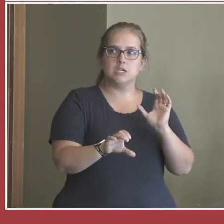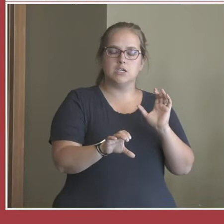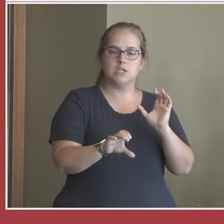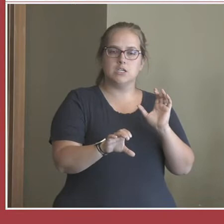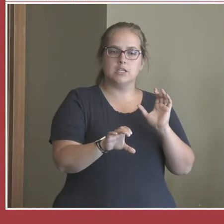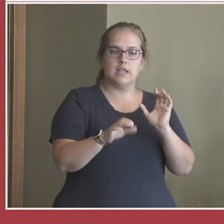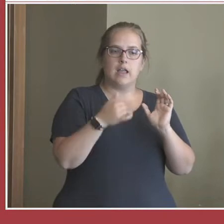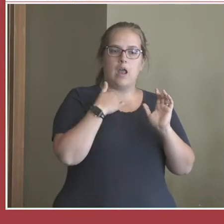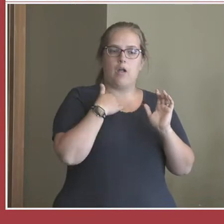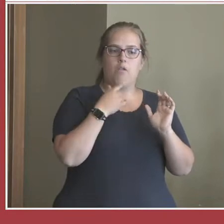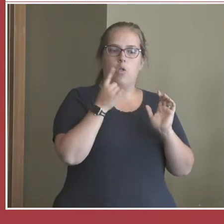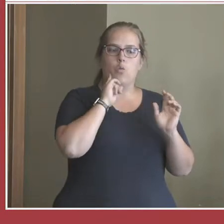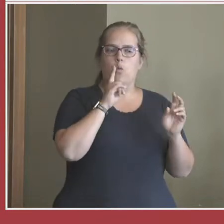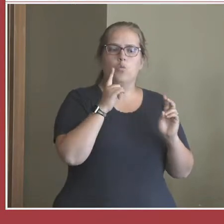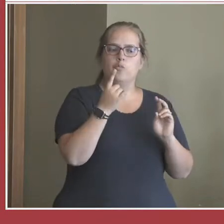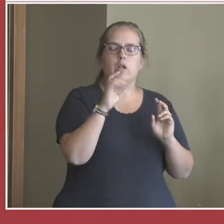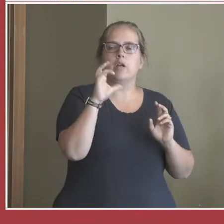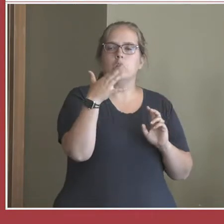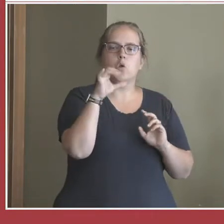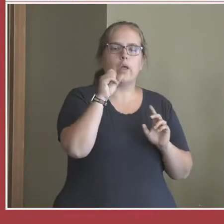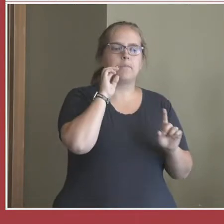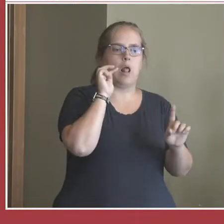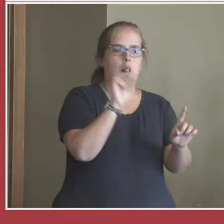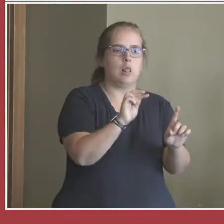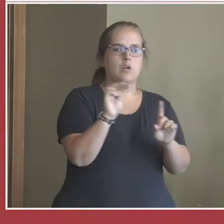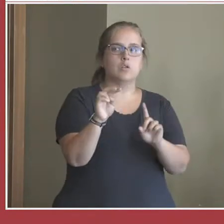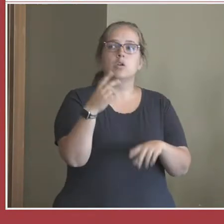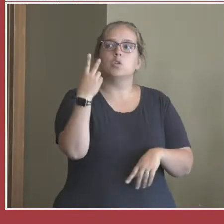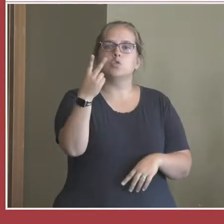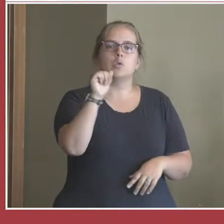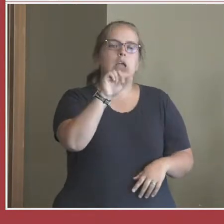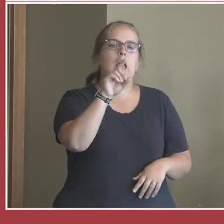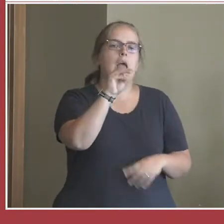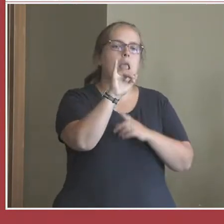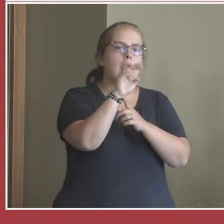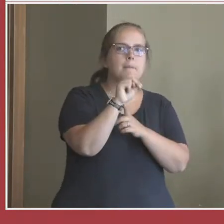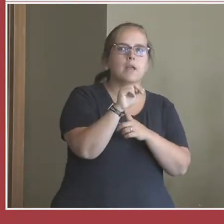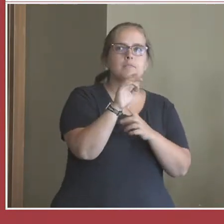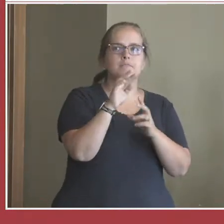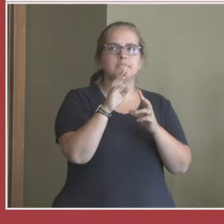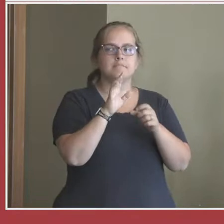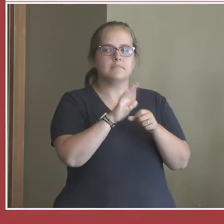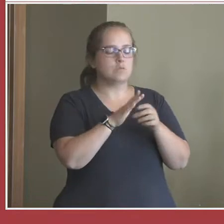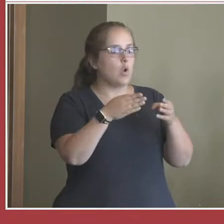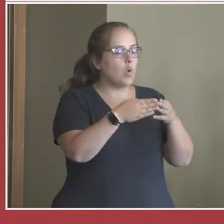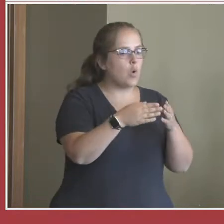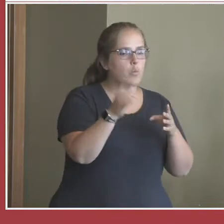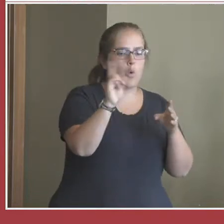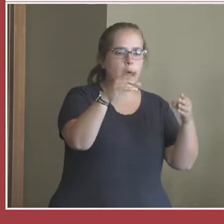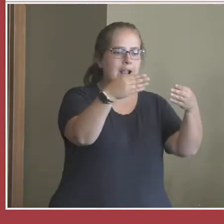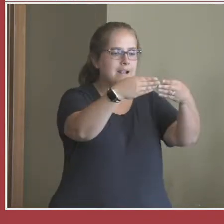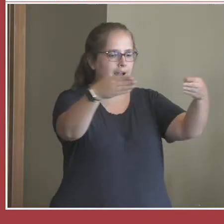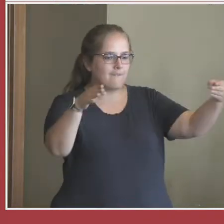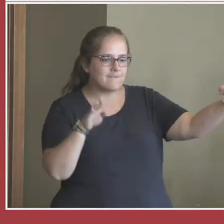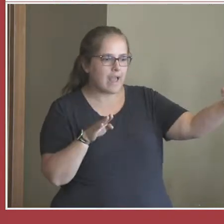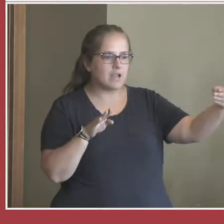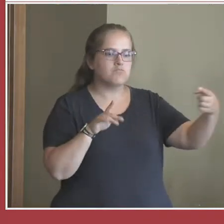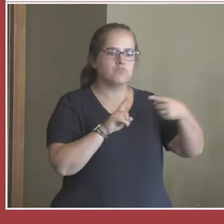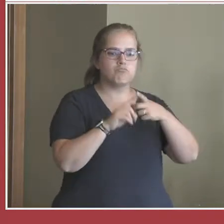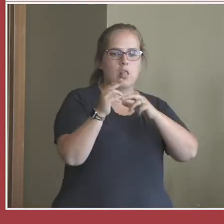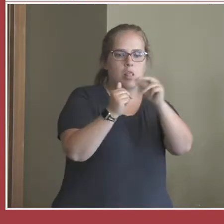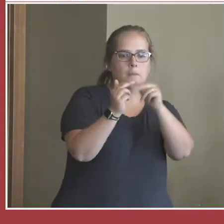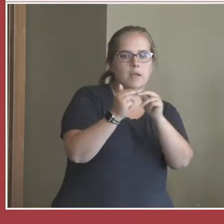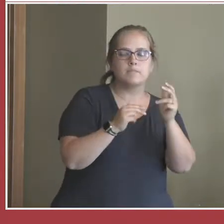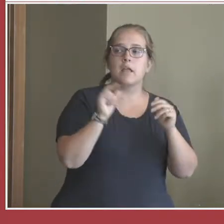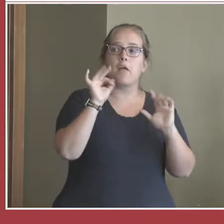look at them. I'm just curious on that, on the two admins on either corner and then where the fencing meets the building,